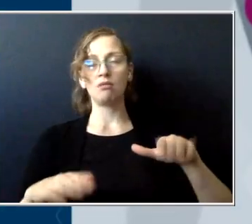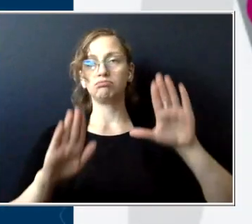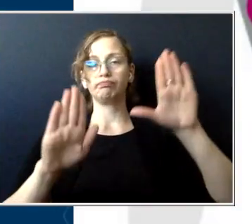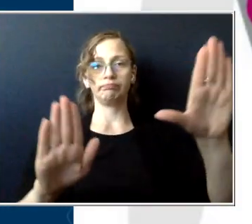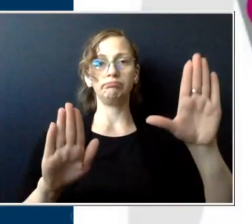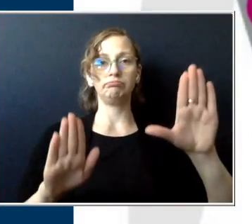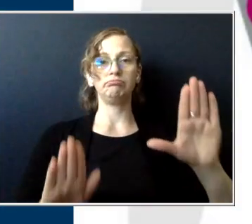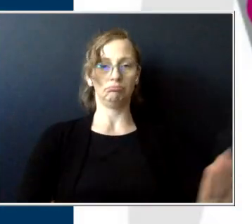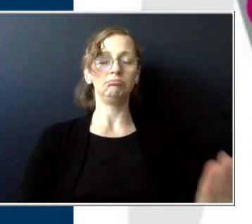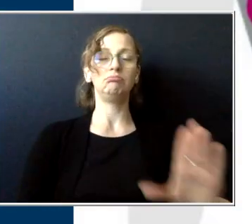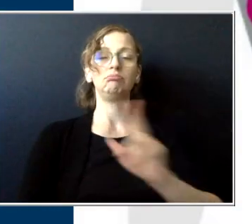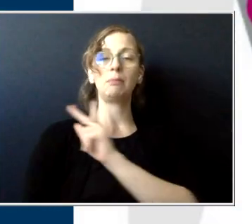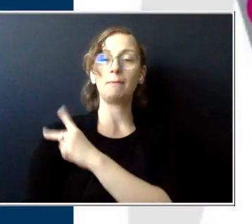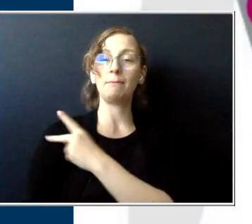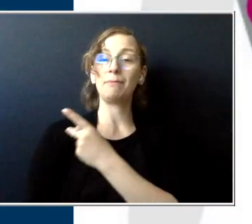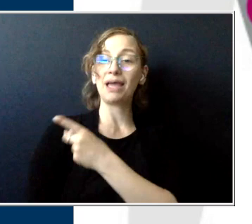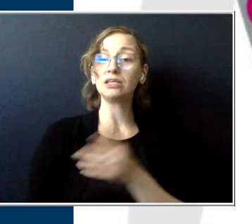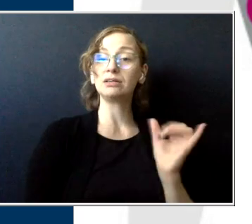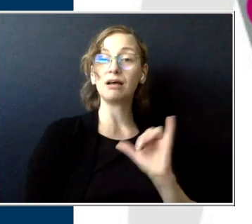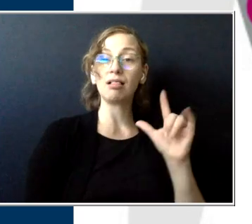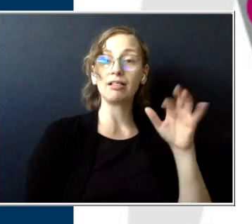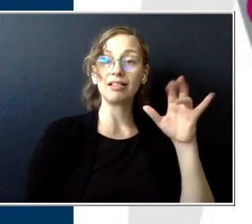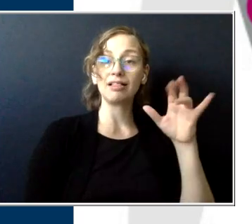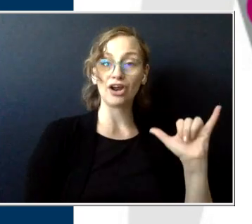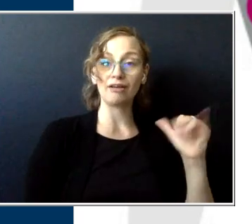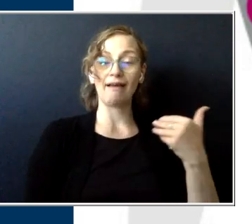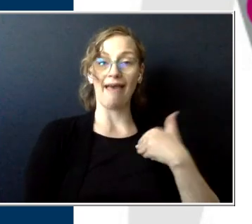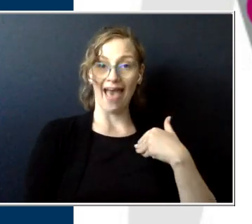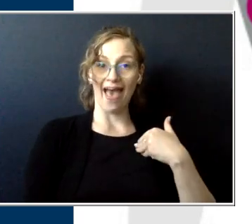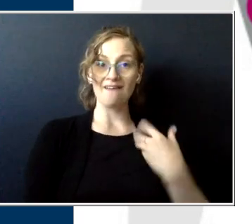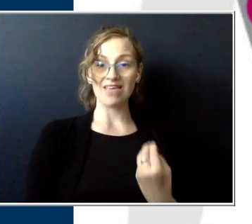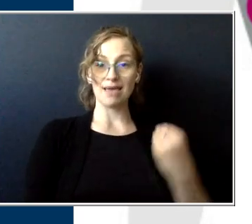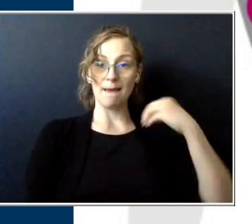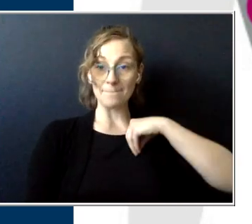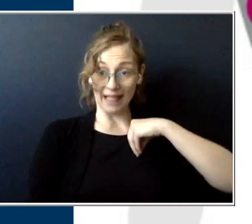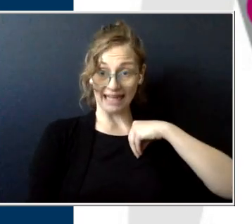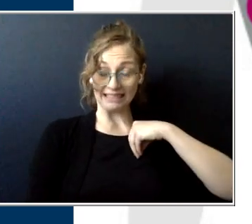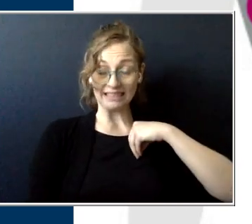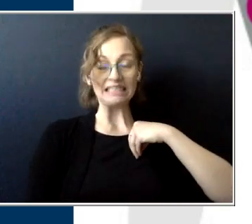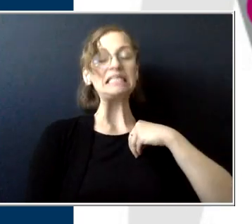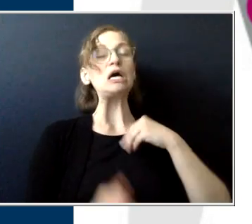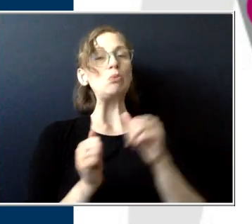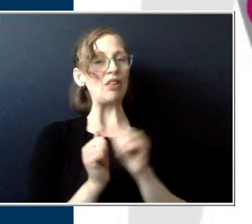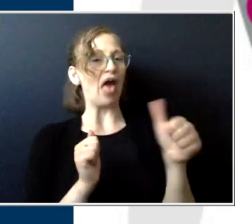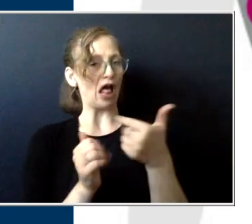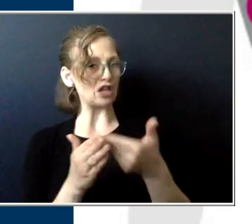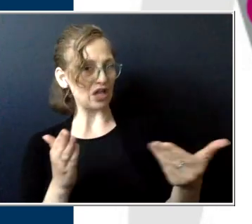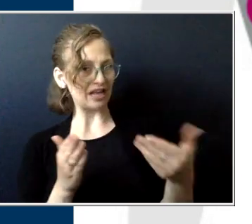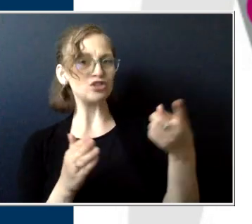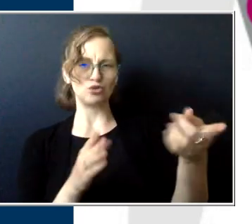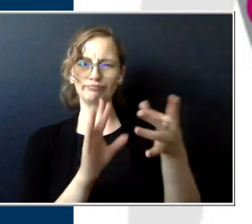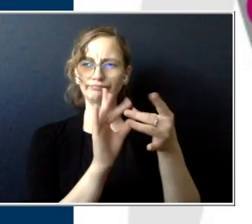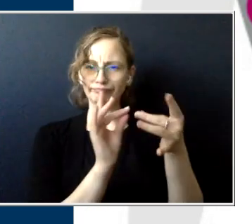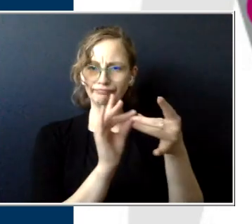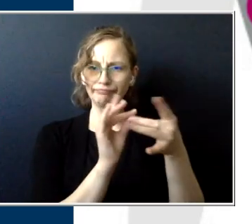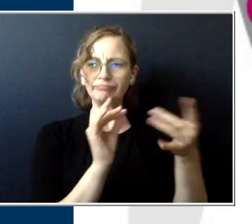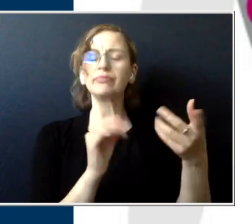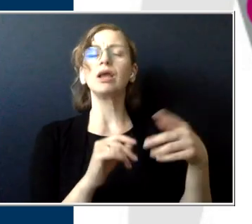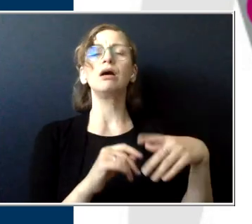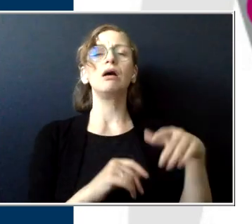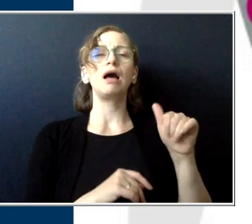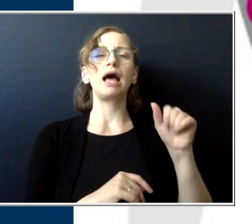implant inside them, plus some other stuff, and you have some of that. I know you elaborated on some of this, Dr. Danner, but actually, maybe you